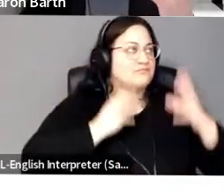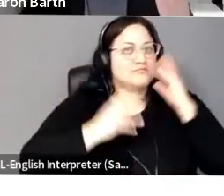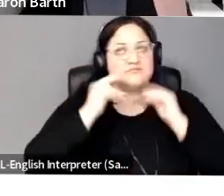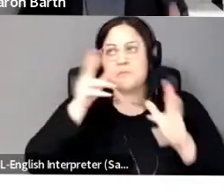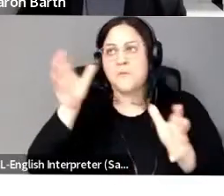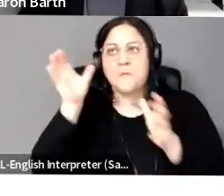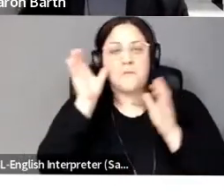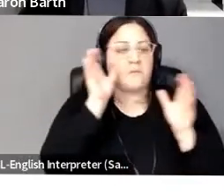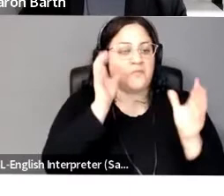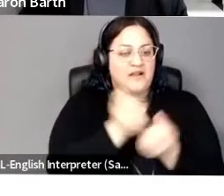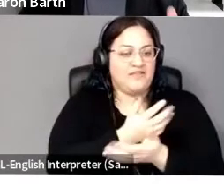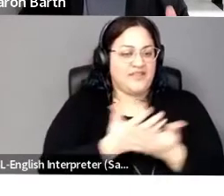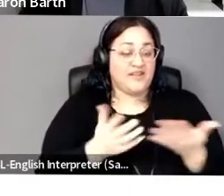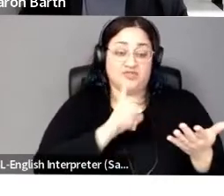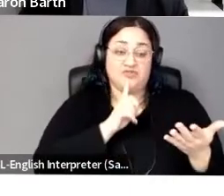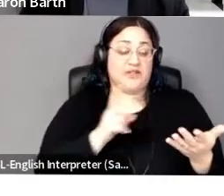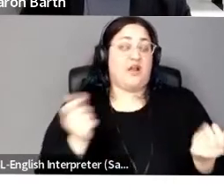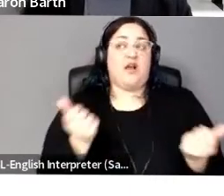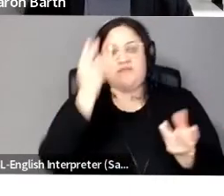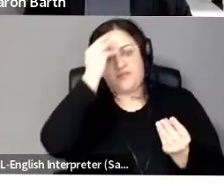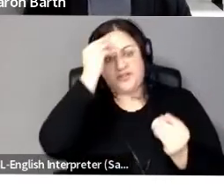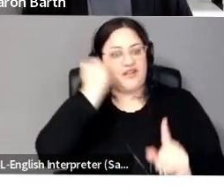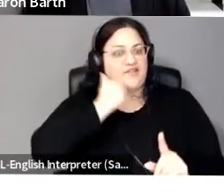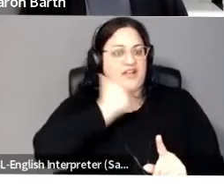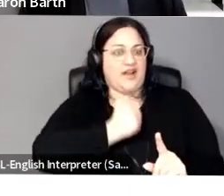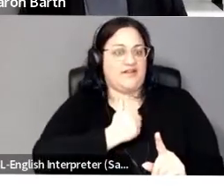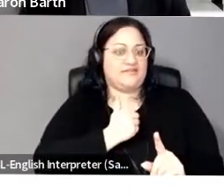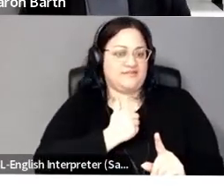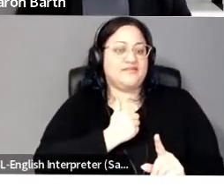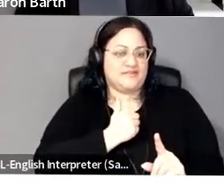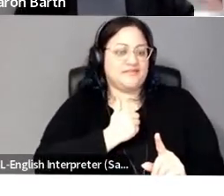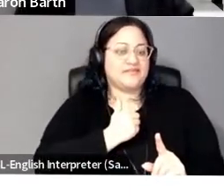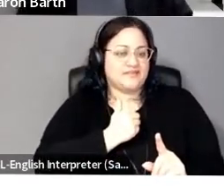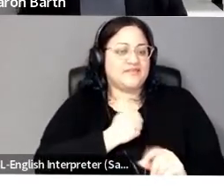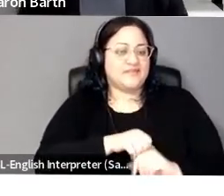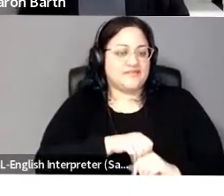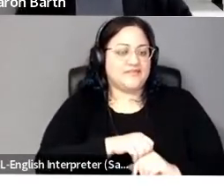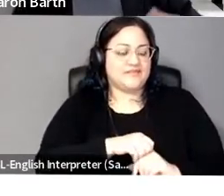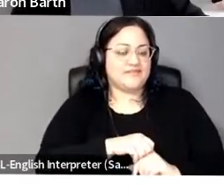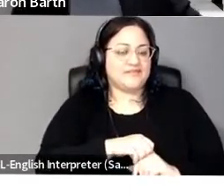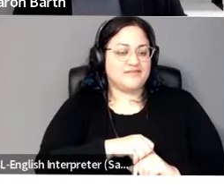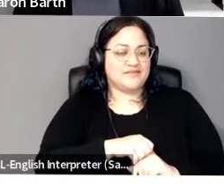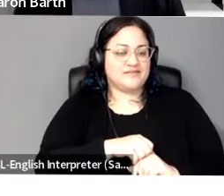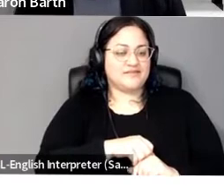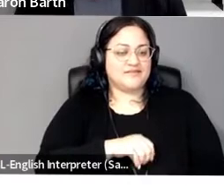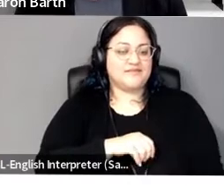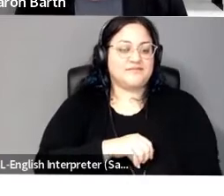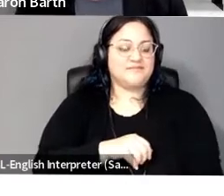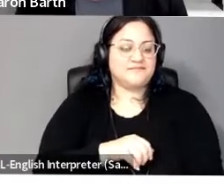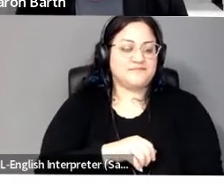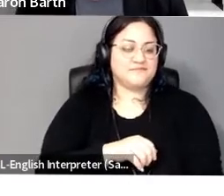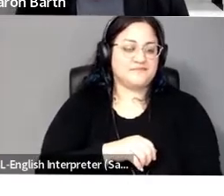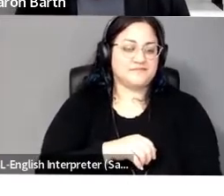relative bombardment of information when you compare it to sort of, our evolution as a